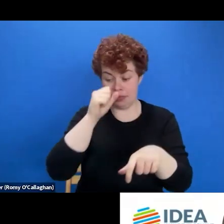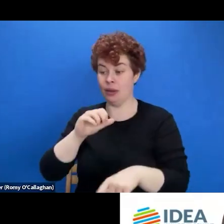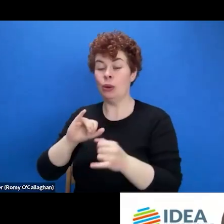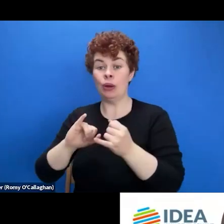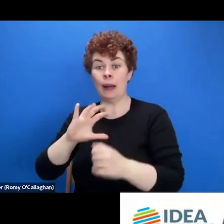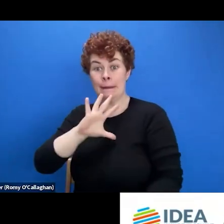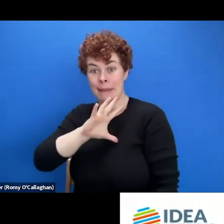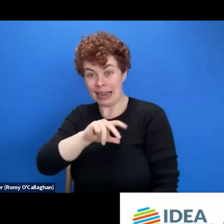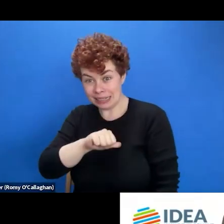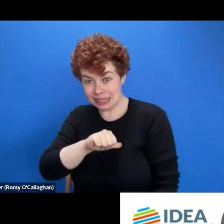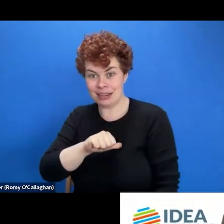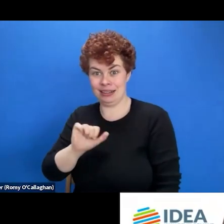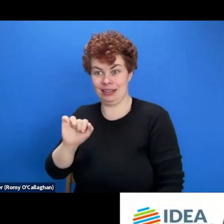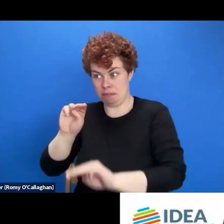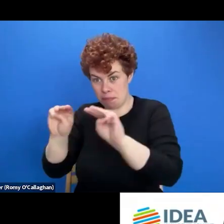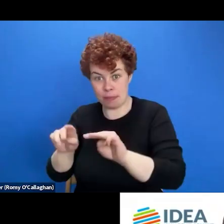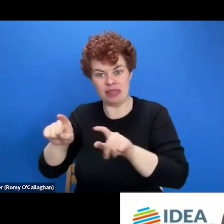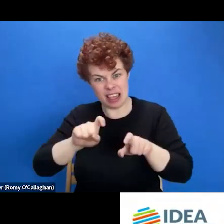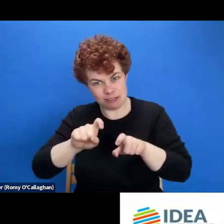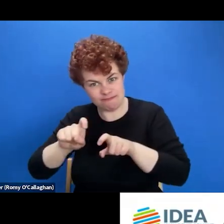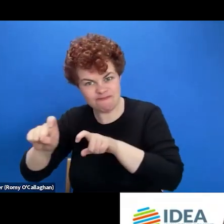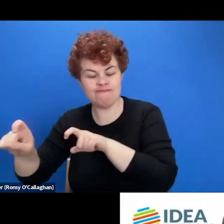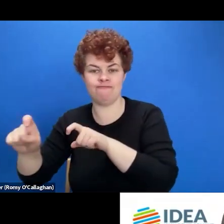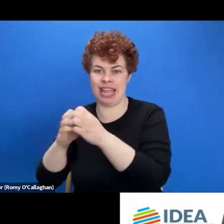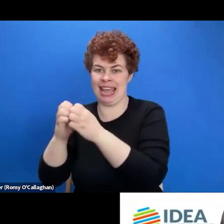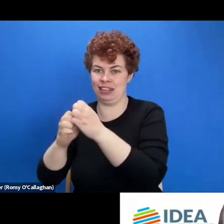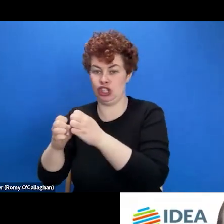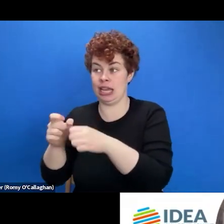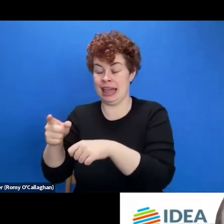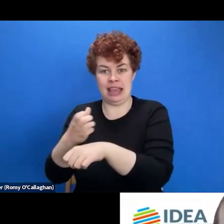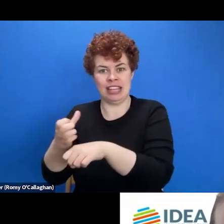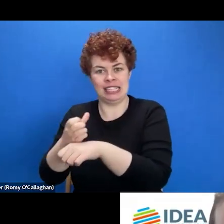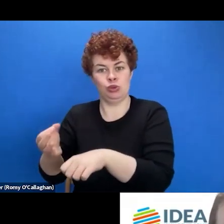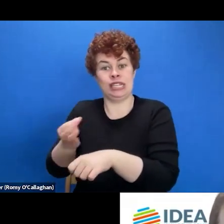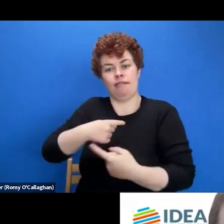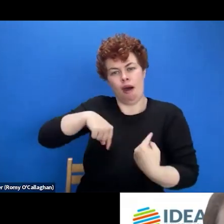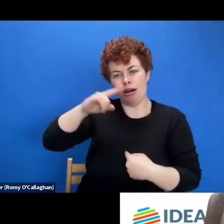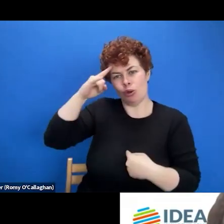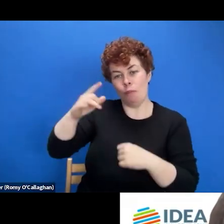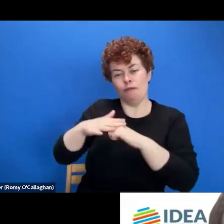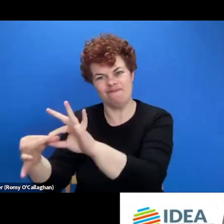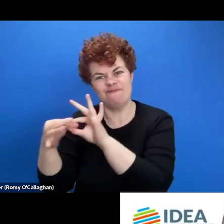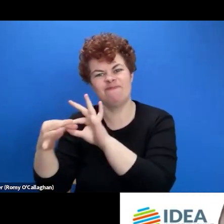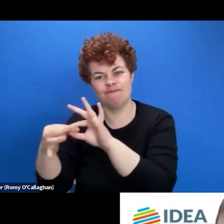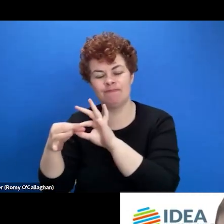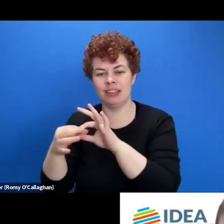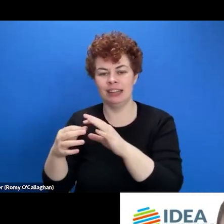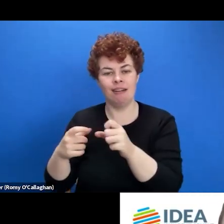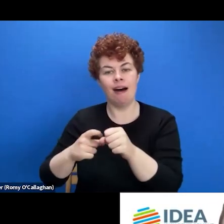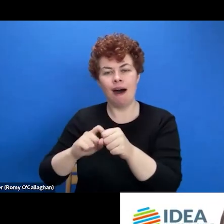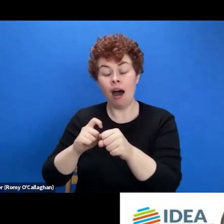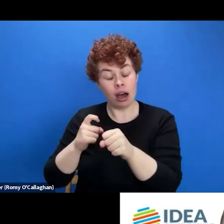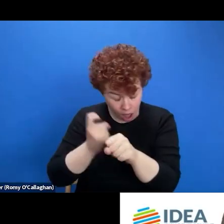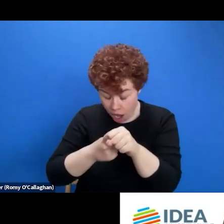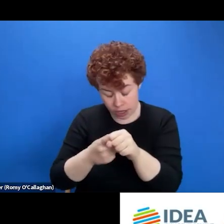that have sustained so much energy, that have given us and continue to give us hope. So it's it's hard to